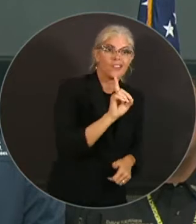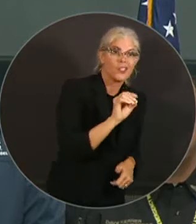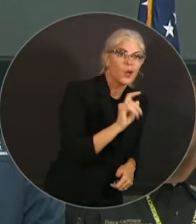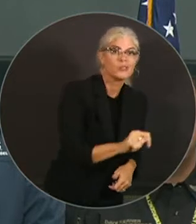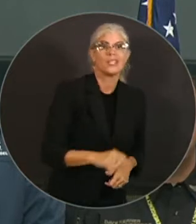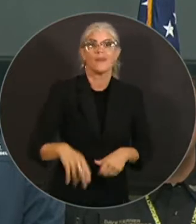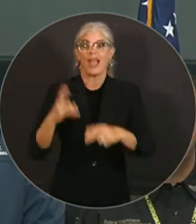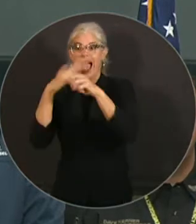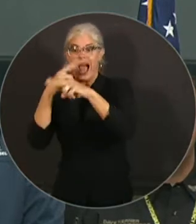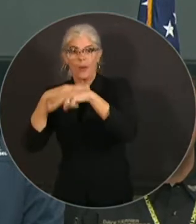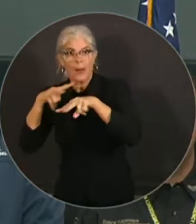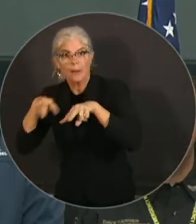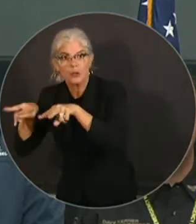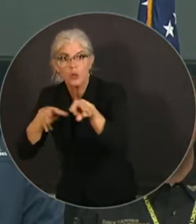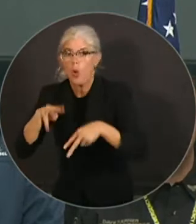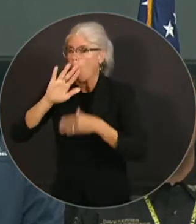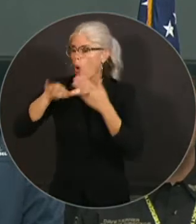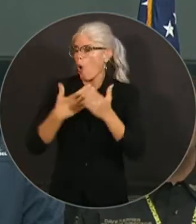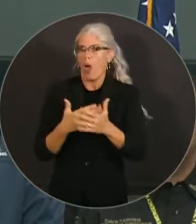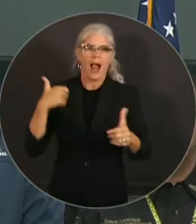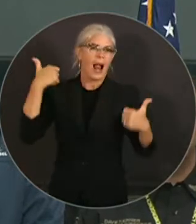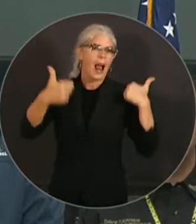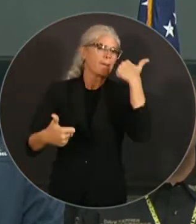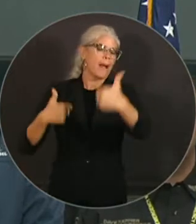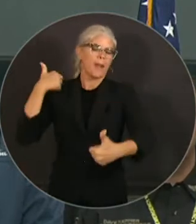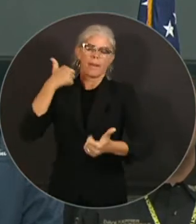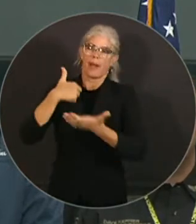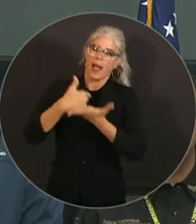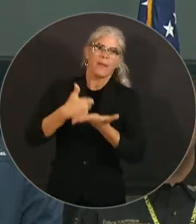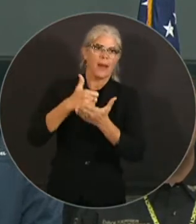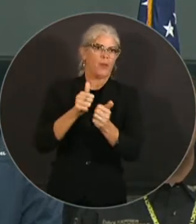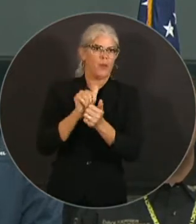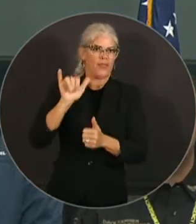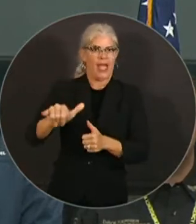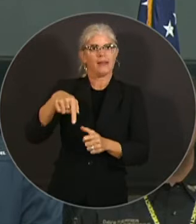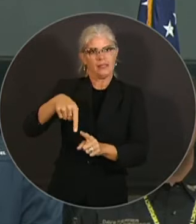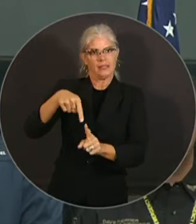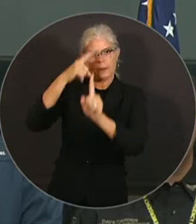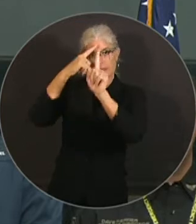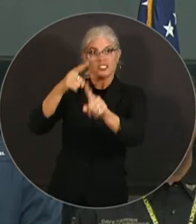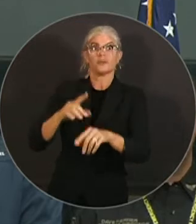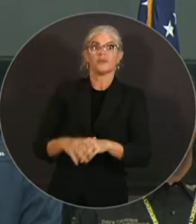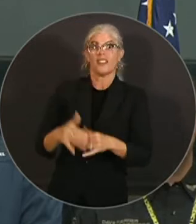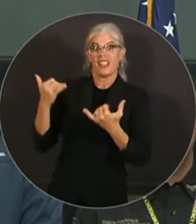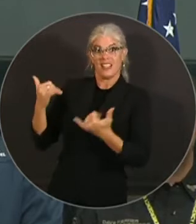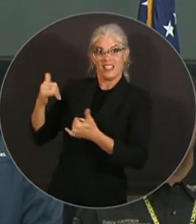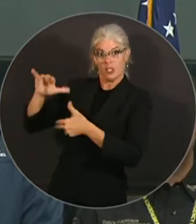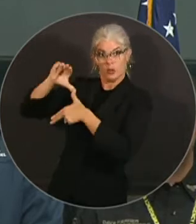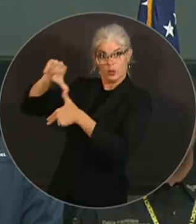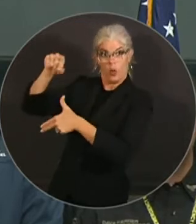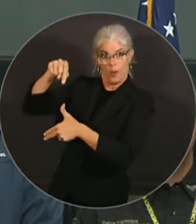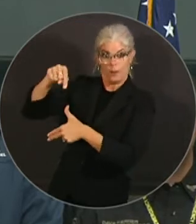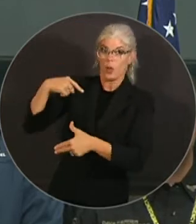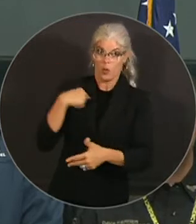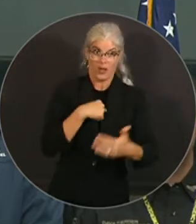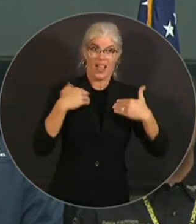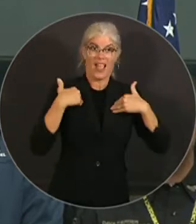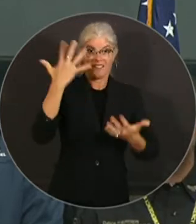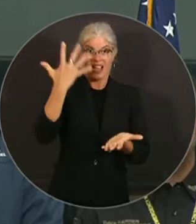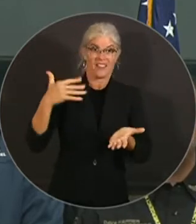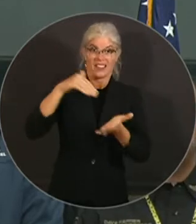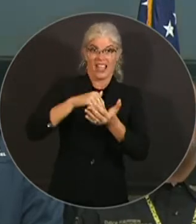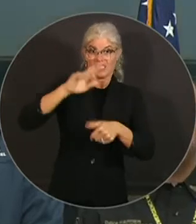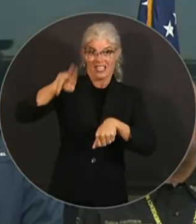all engaged in that debris mission. For the storm, we have 5,000 National Guardsmen that have been mobilized, and we